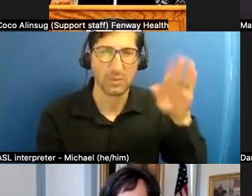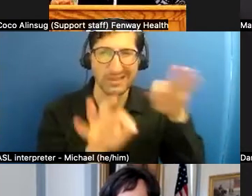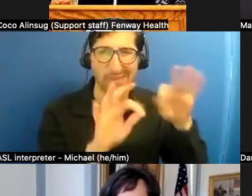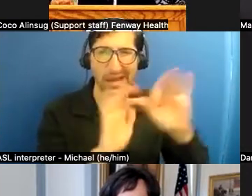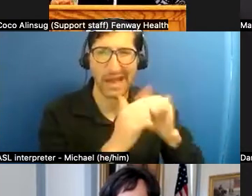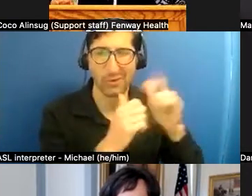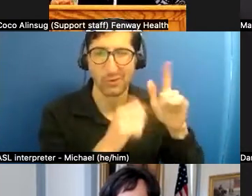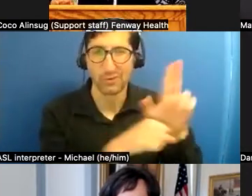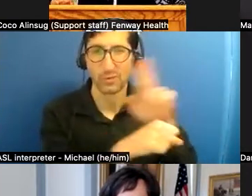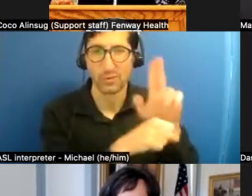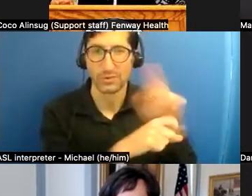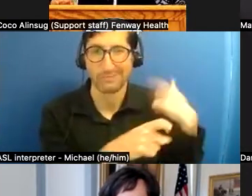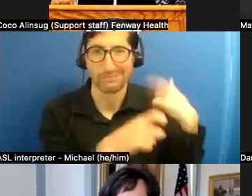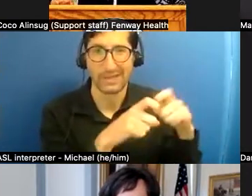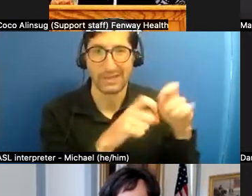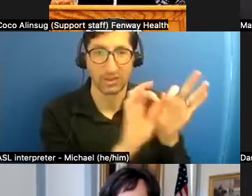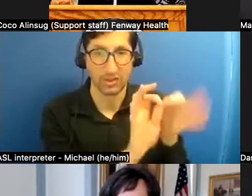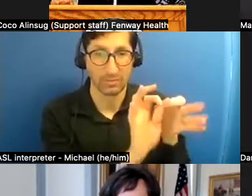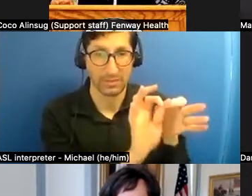yours.